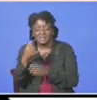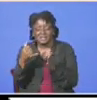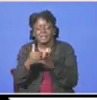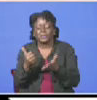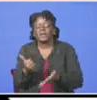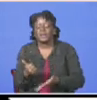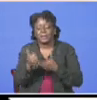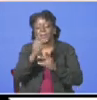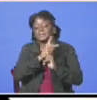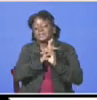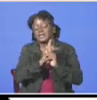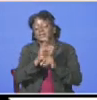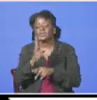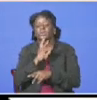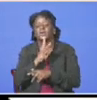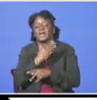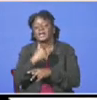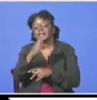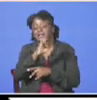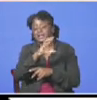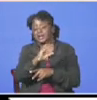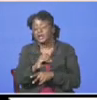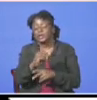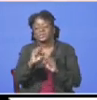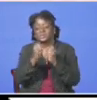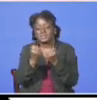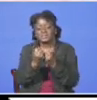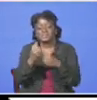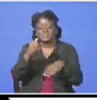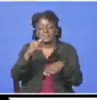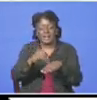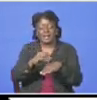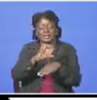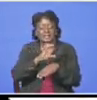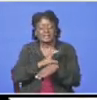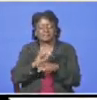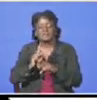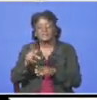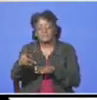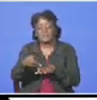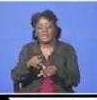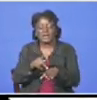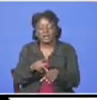protecting the waters and ecosystem at Clifton. Antoinette Smith for ZMS Network News.